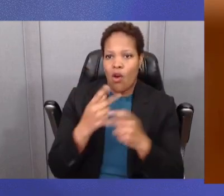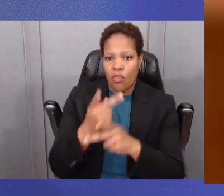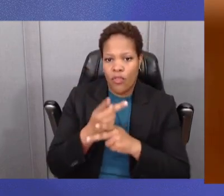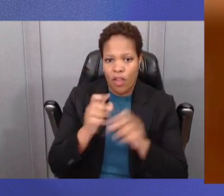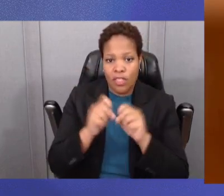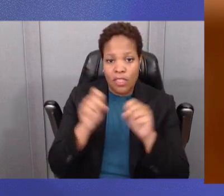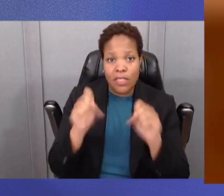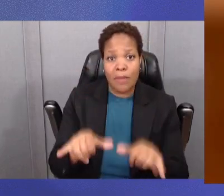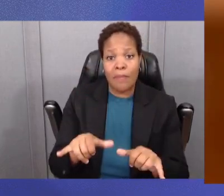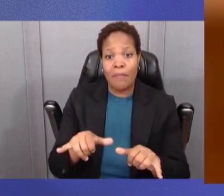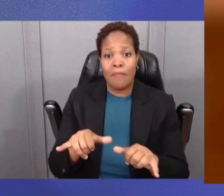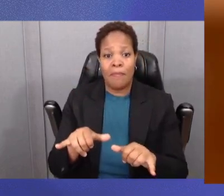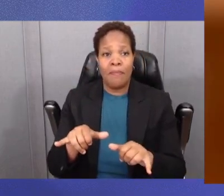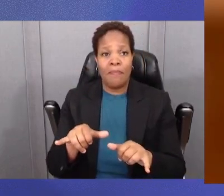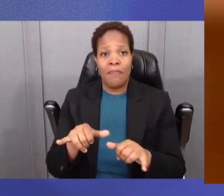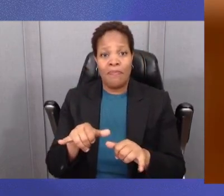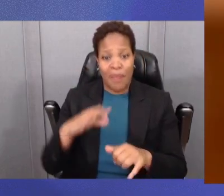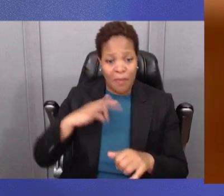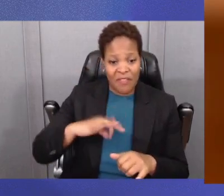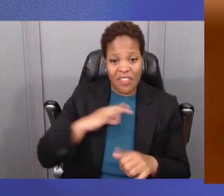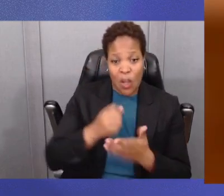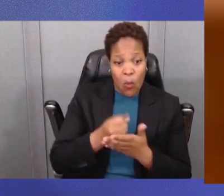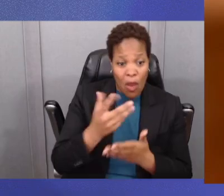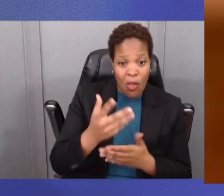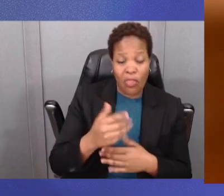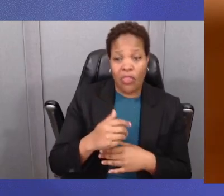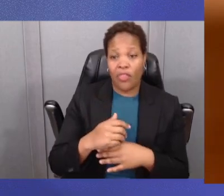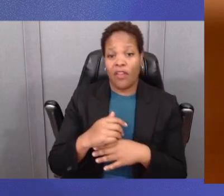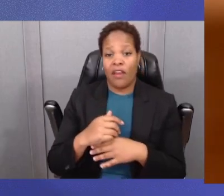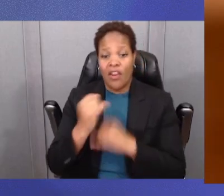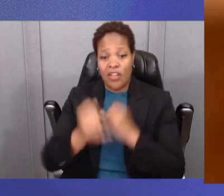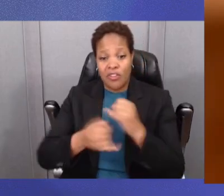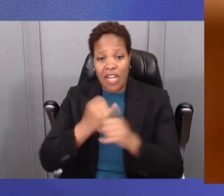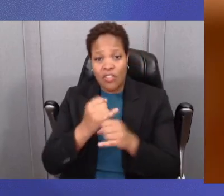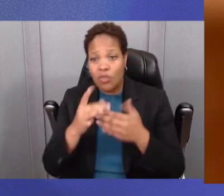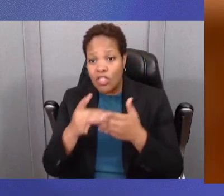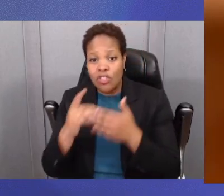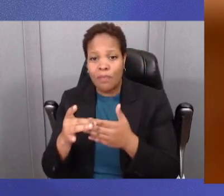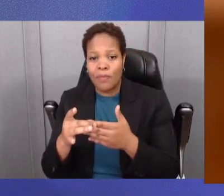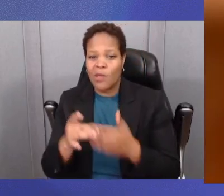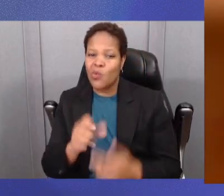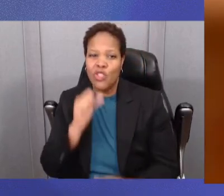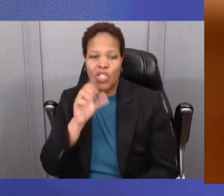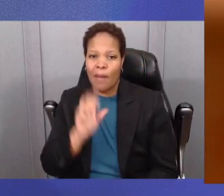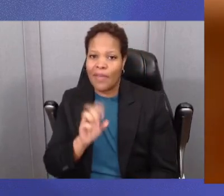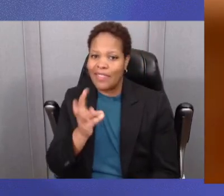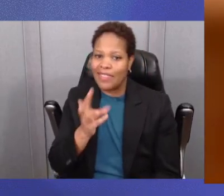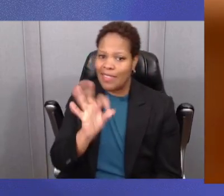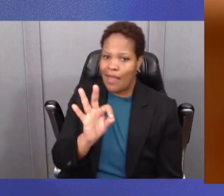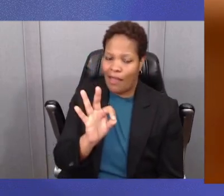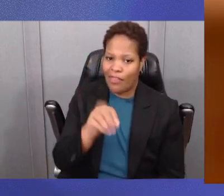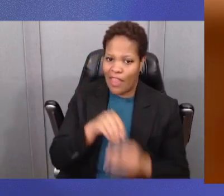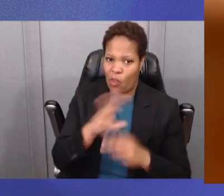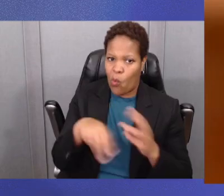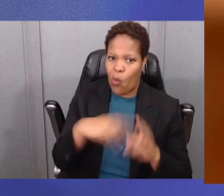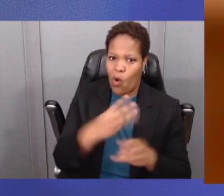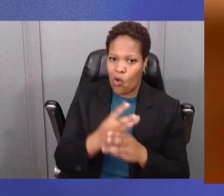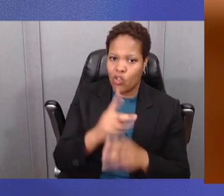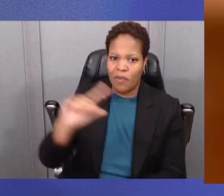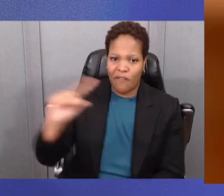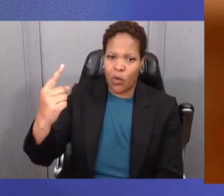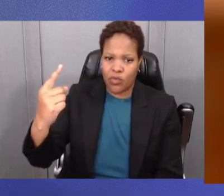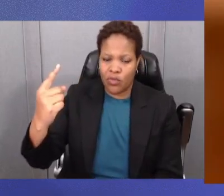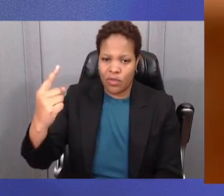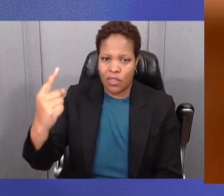our stature, our international leadership. We shouldn't be 69th in the world in the healthcare system. We should be first. We should not be 40th